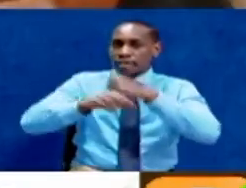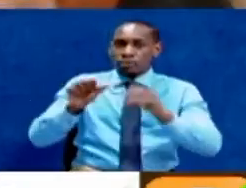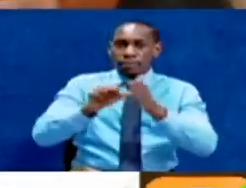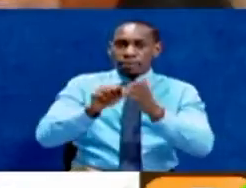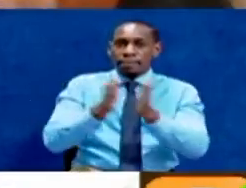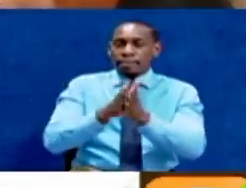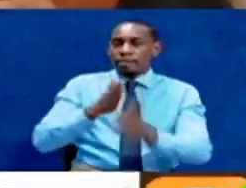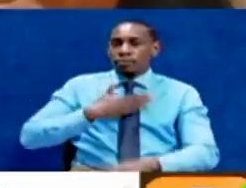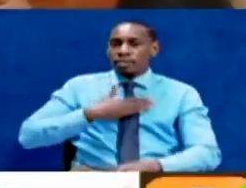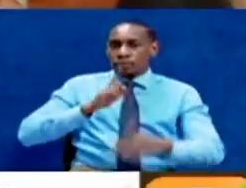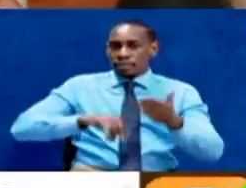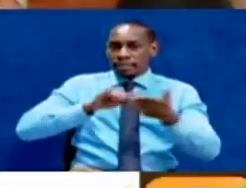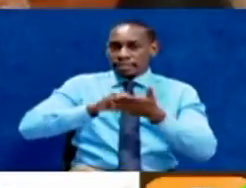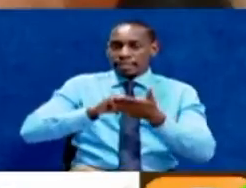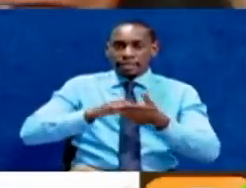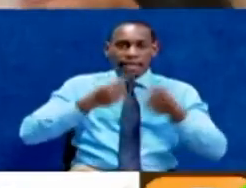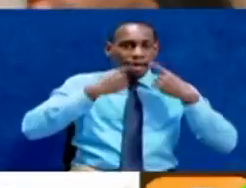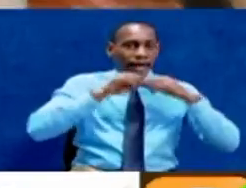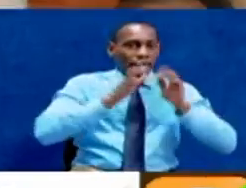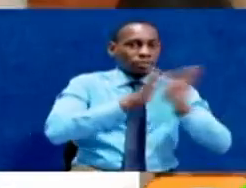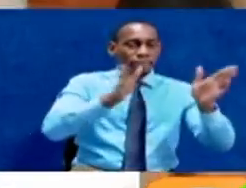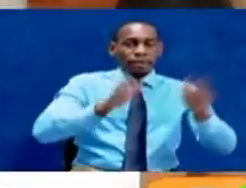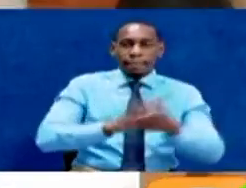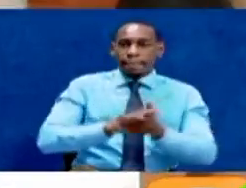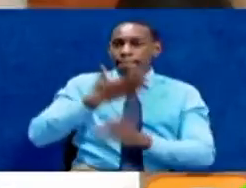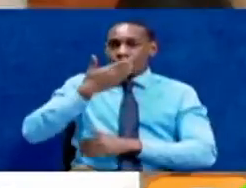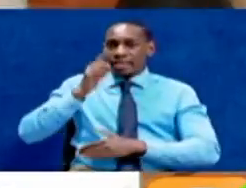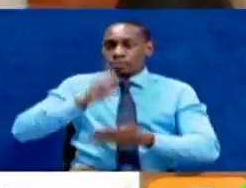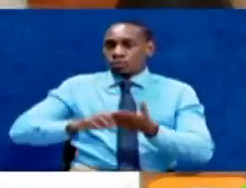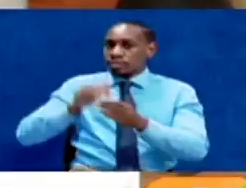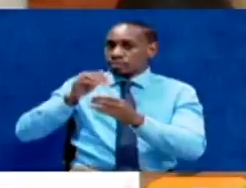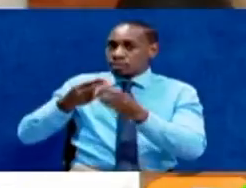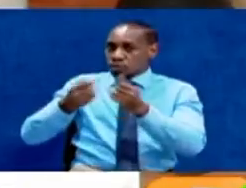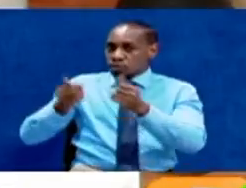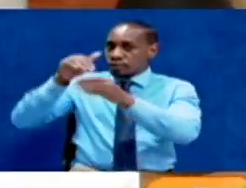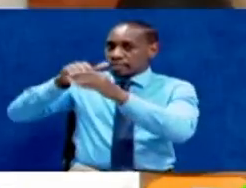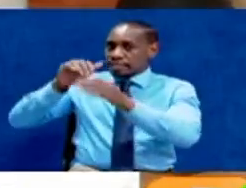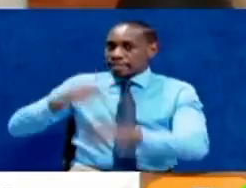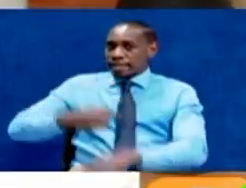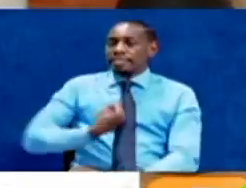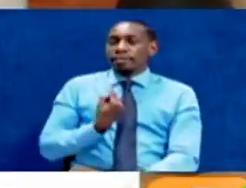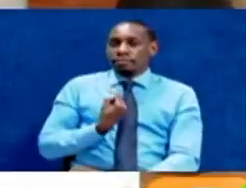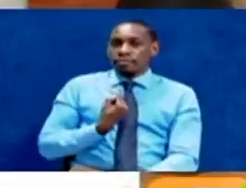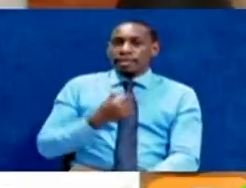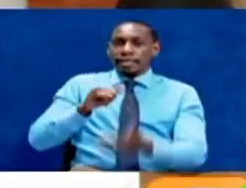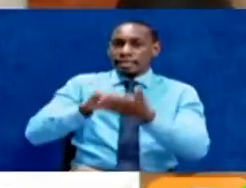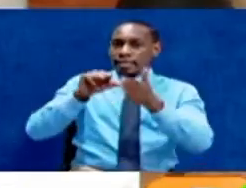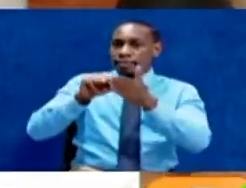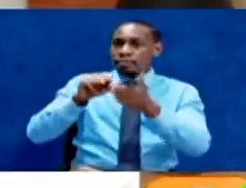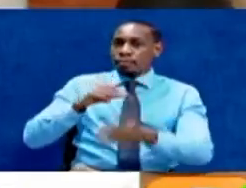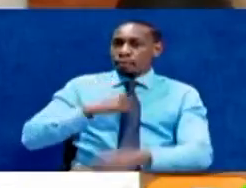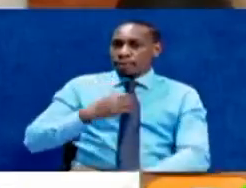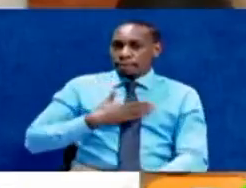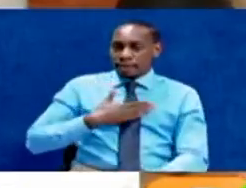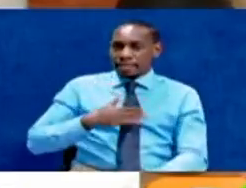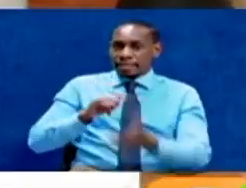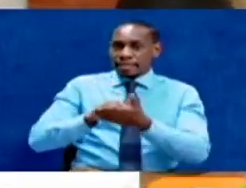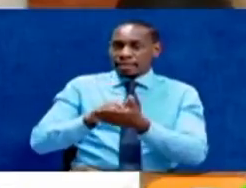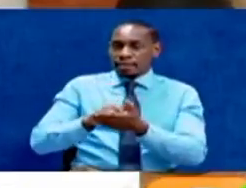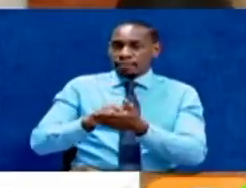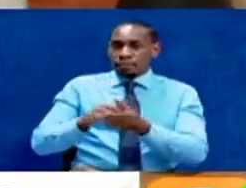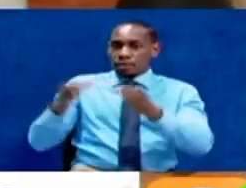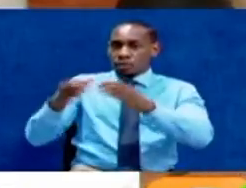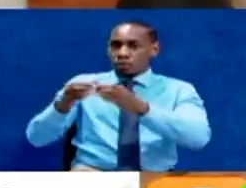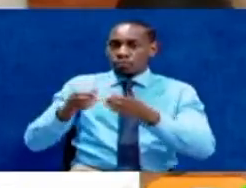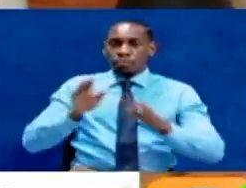problem with those disagreements is that they're being made public, while we should be actually be having them internally within ourselves. And that is my problem, and that is why I talk about party